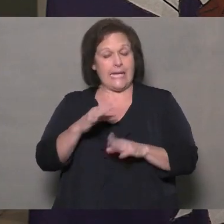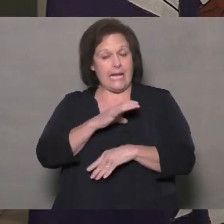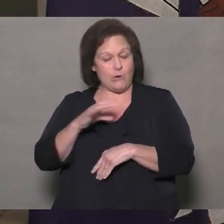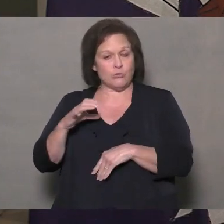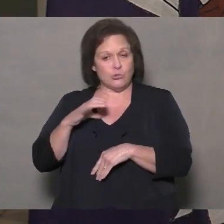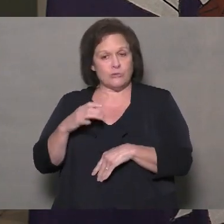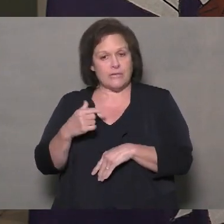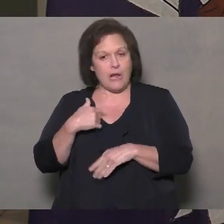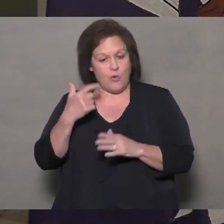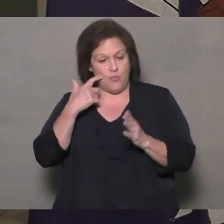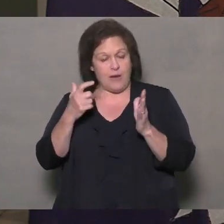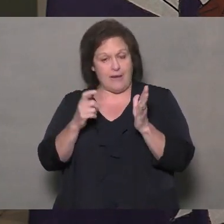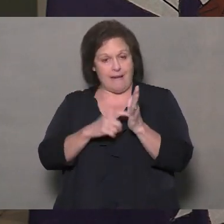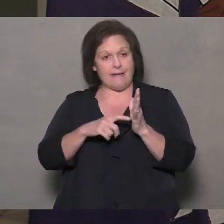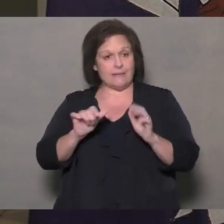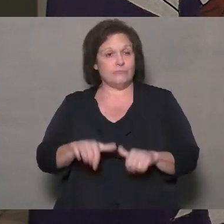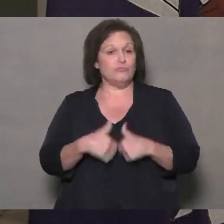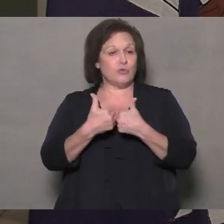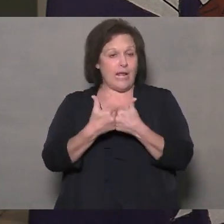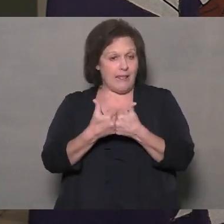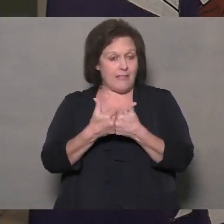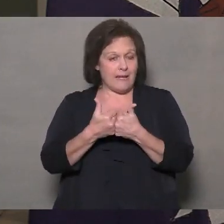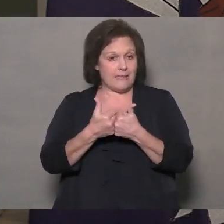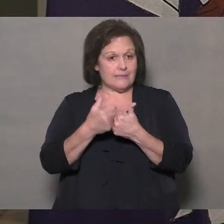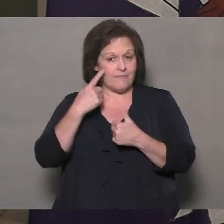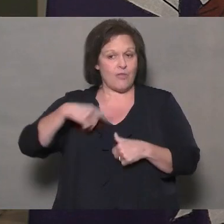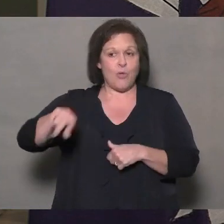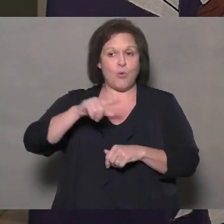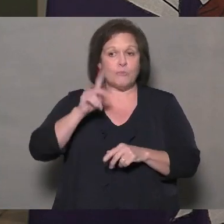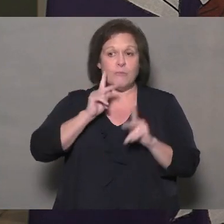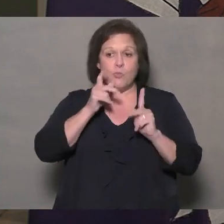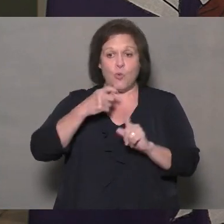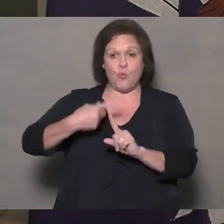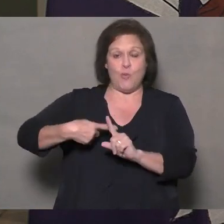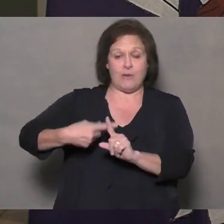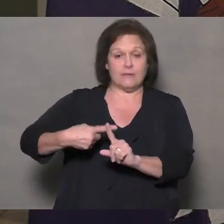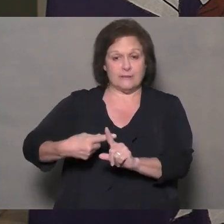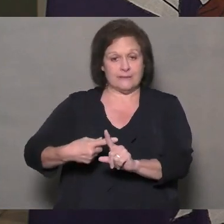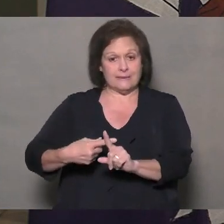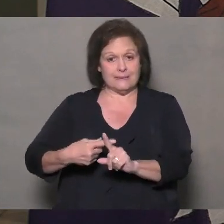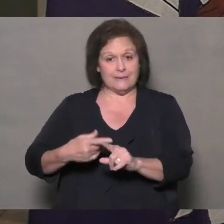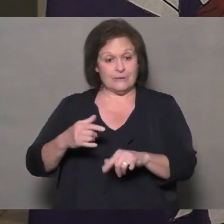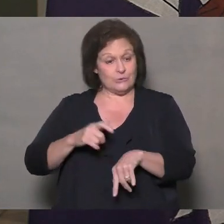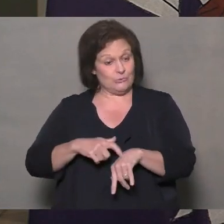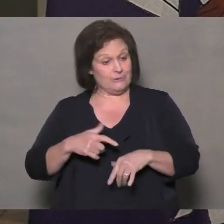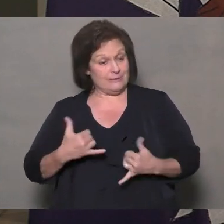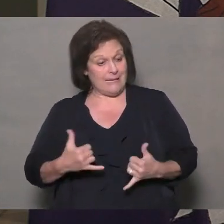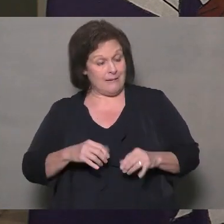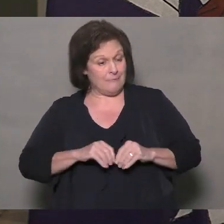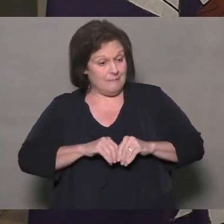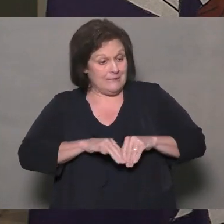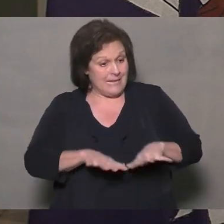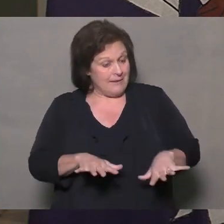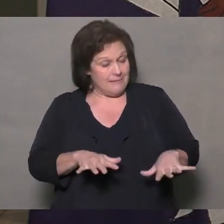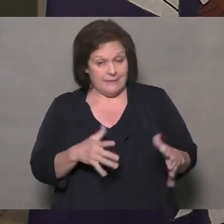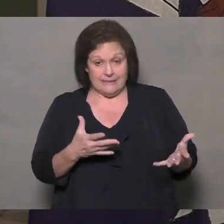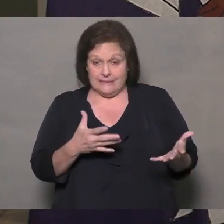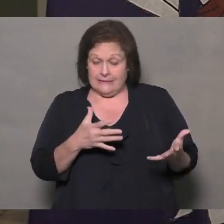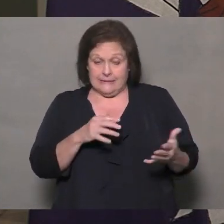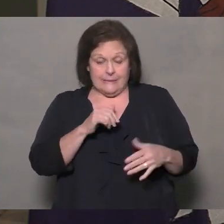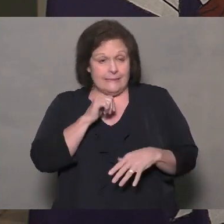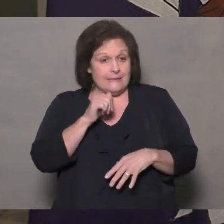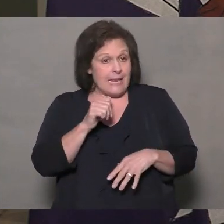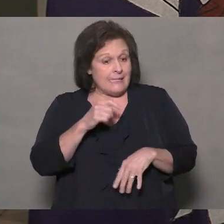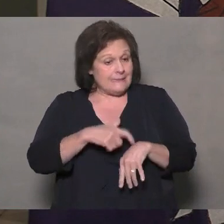I recognize the challenges facing our renters. The time of this pandemic, it's not a time for